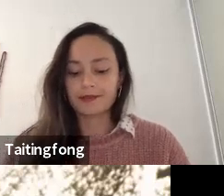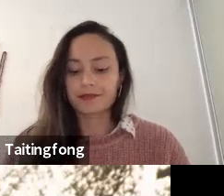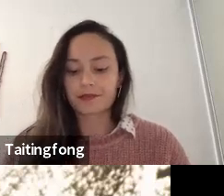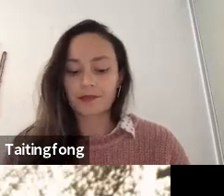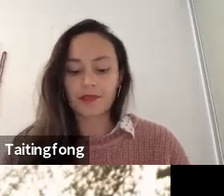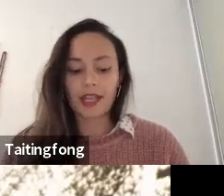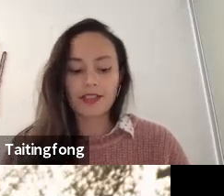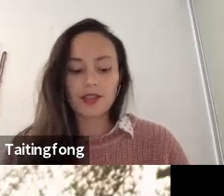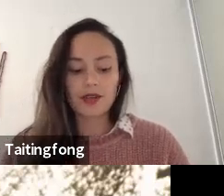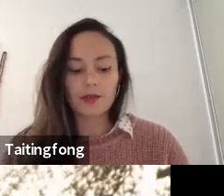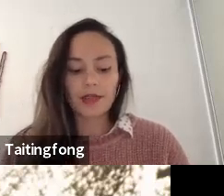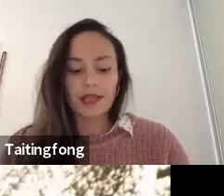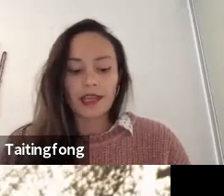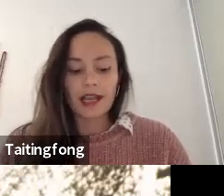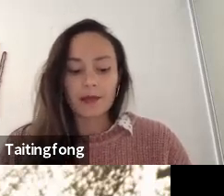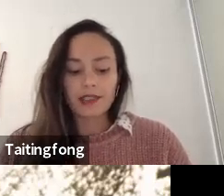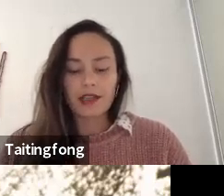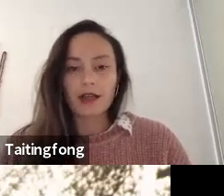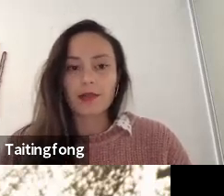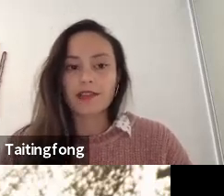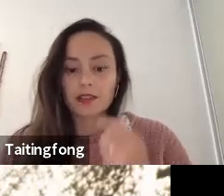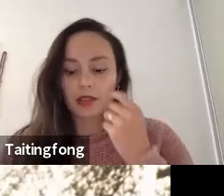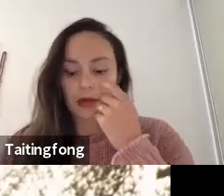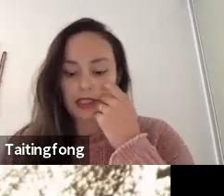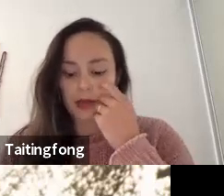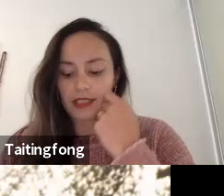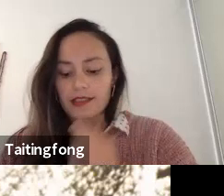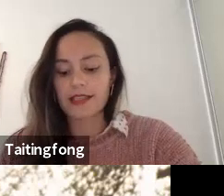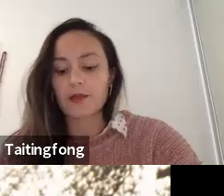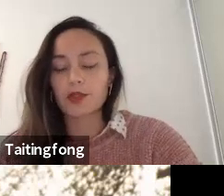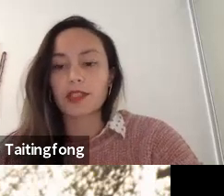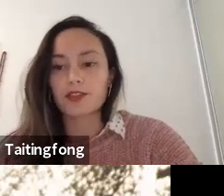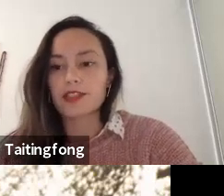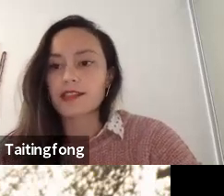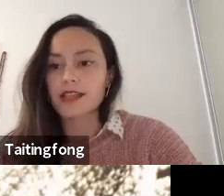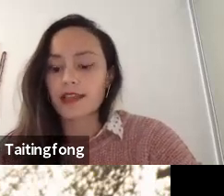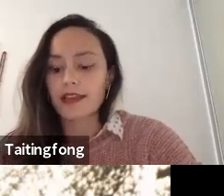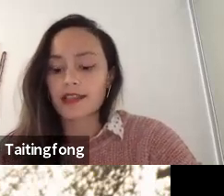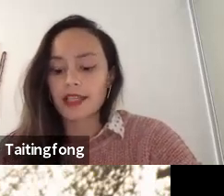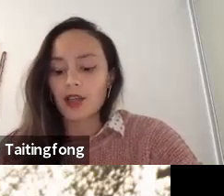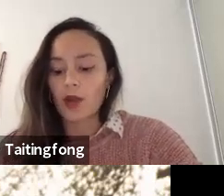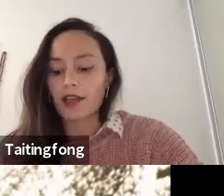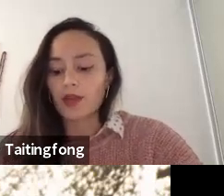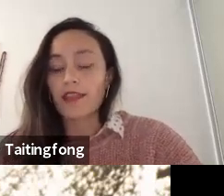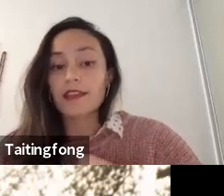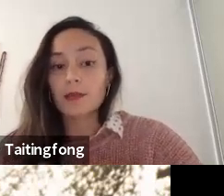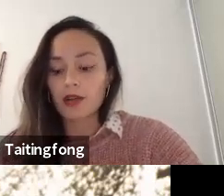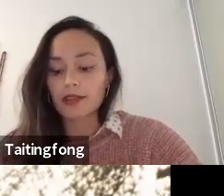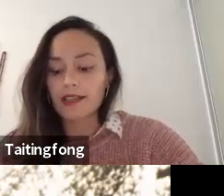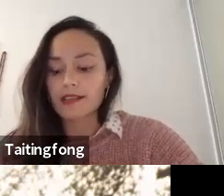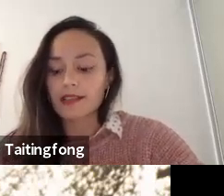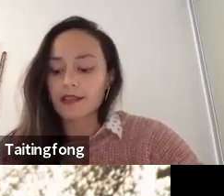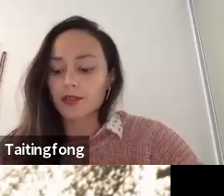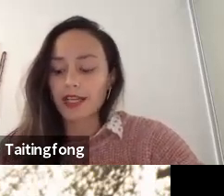Right. And so I'm going to begin to close here with this example, and just to say that when we think